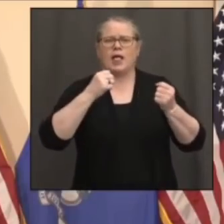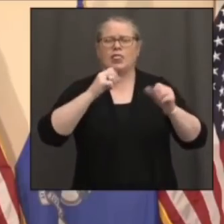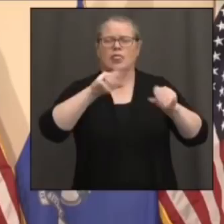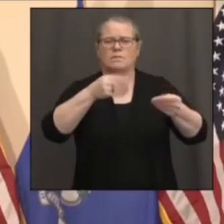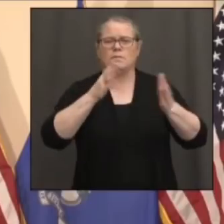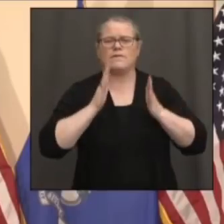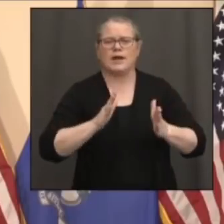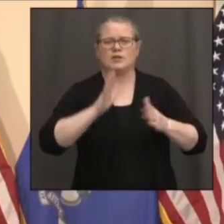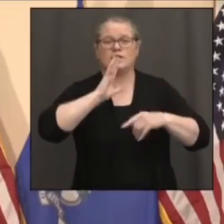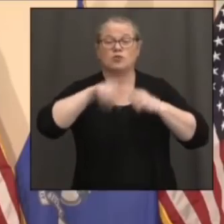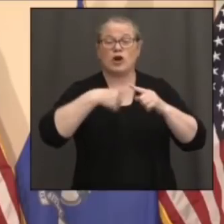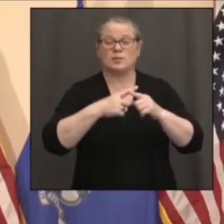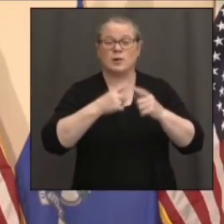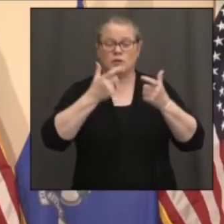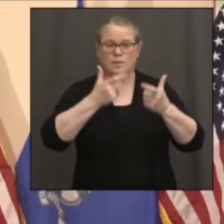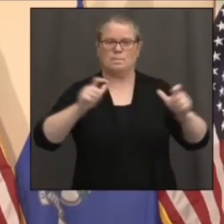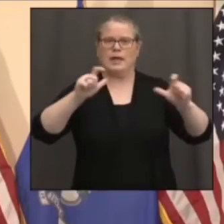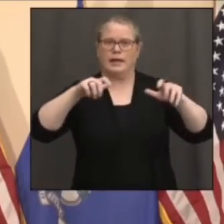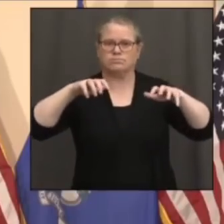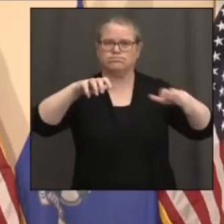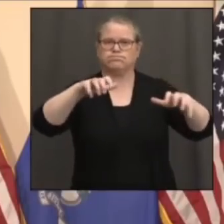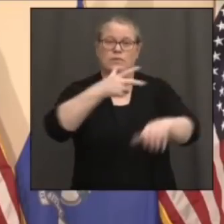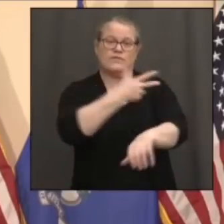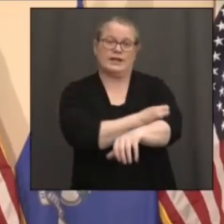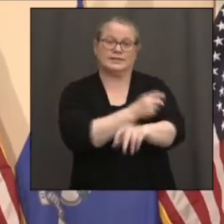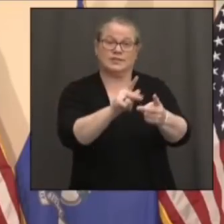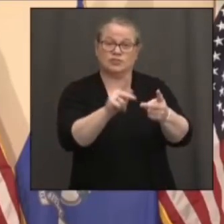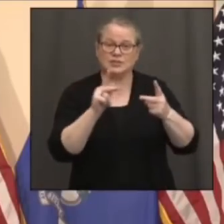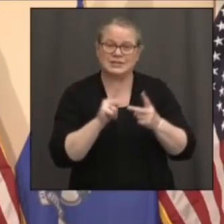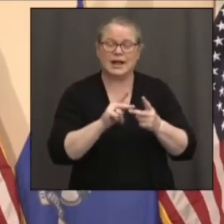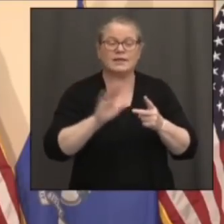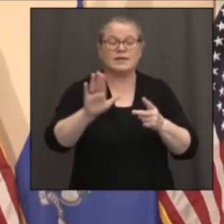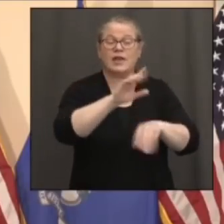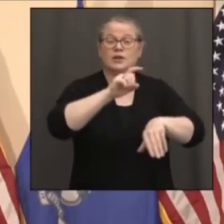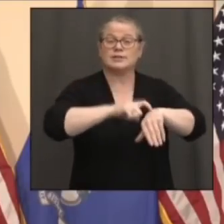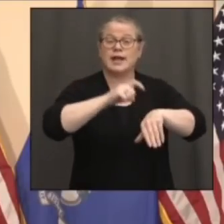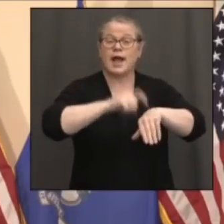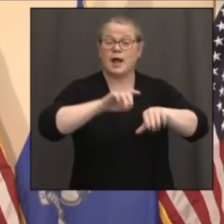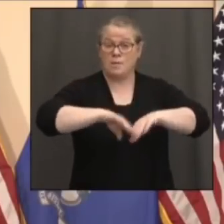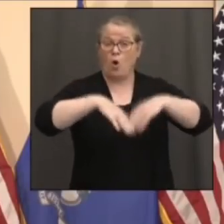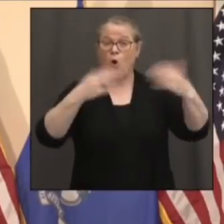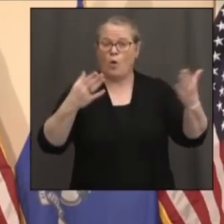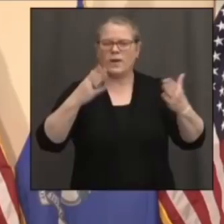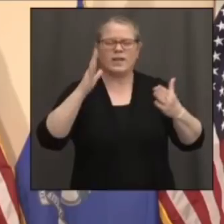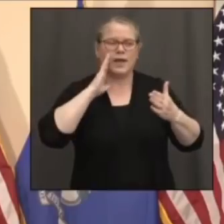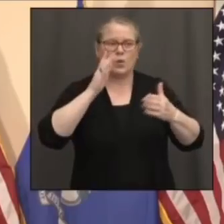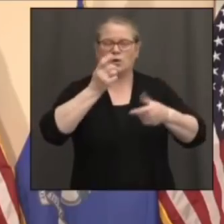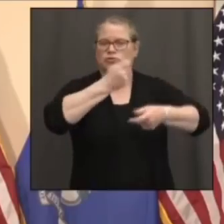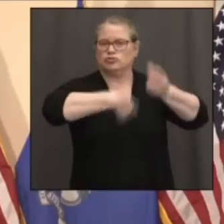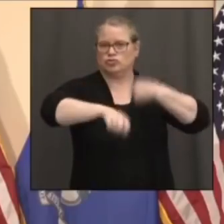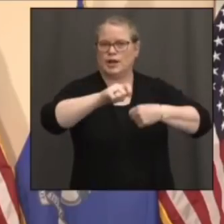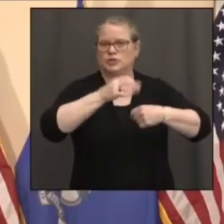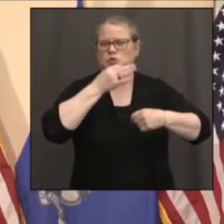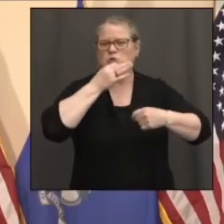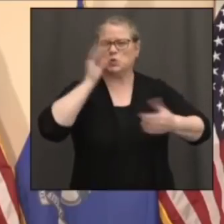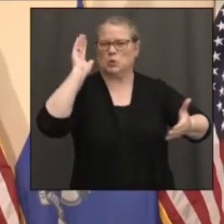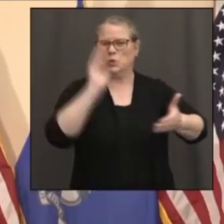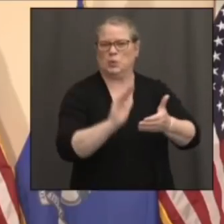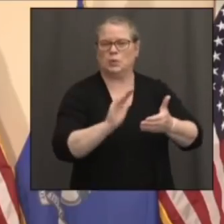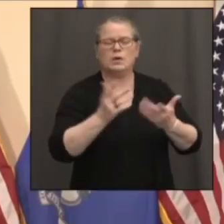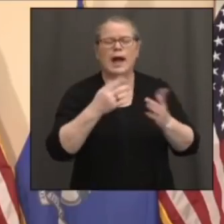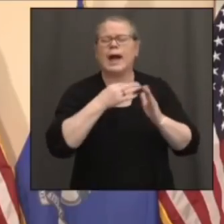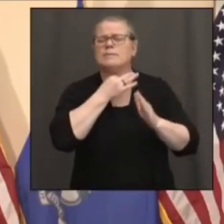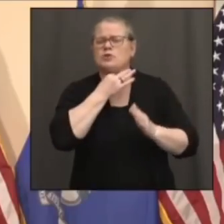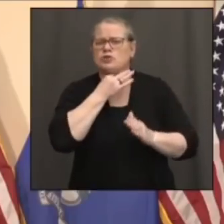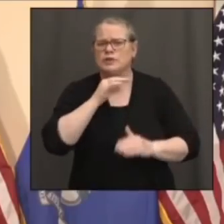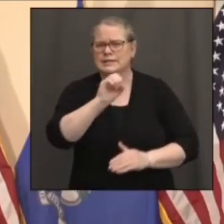the hours at the mass vaccination sites. I was wondering if somebody might be able to give me an update on the Rentschler Field site and